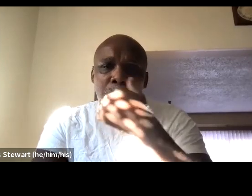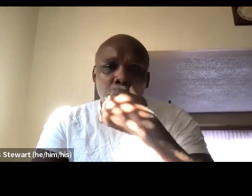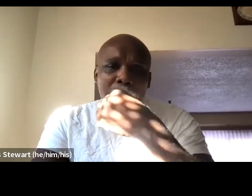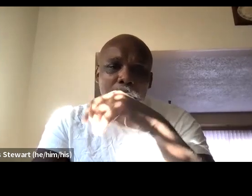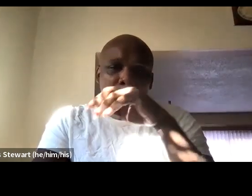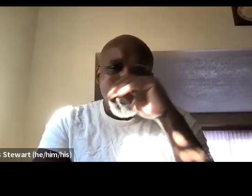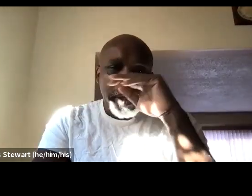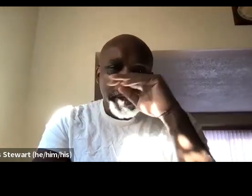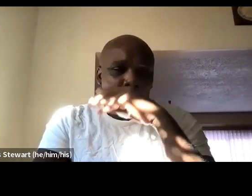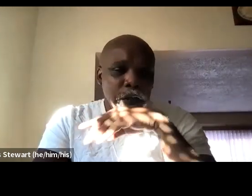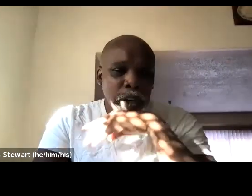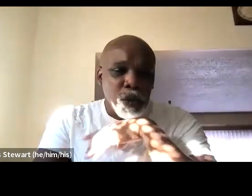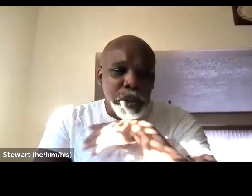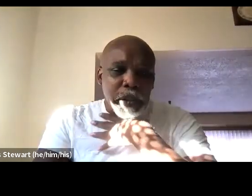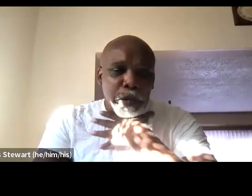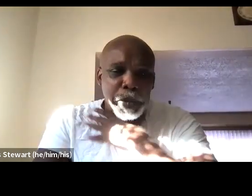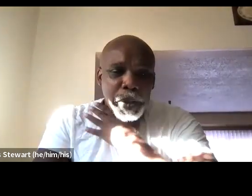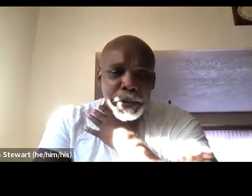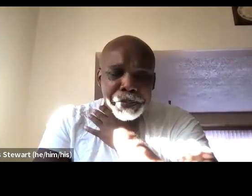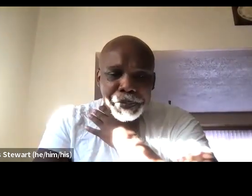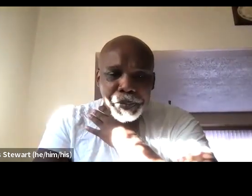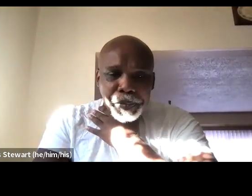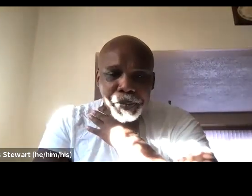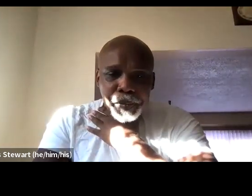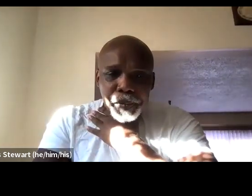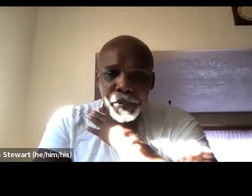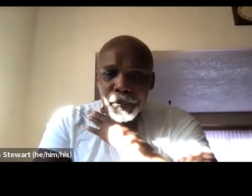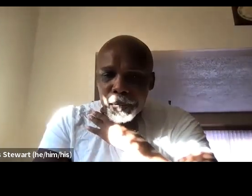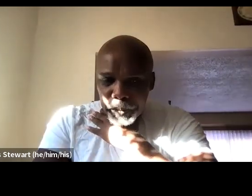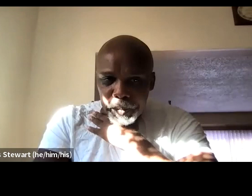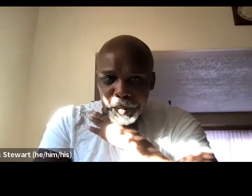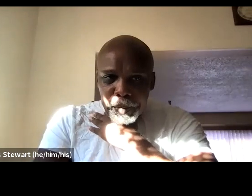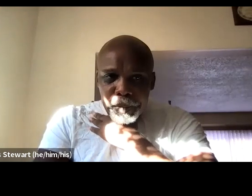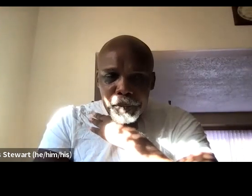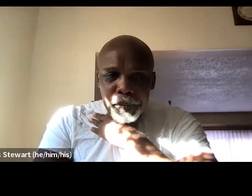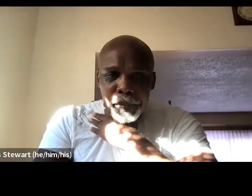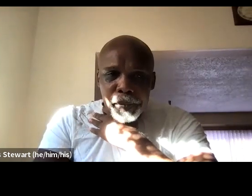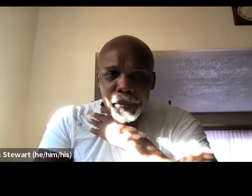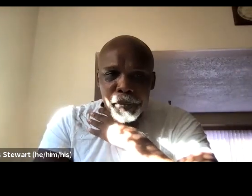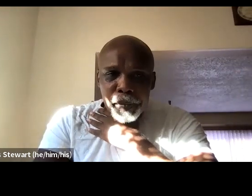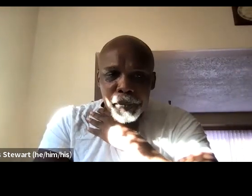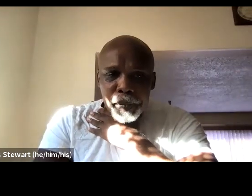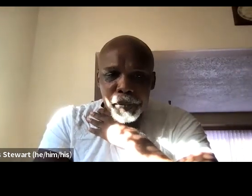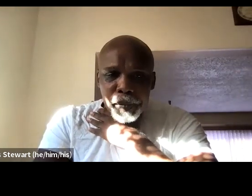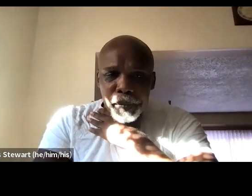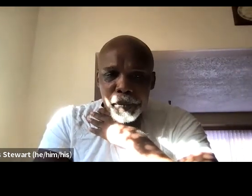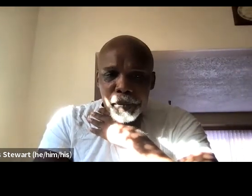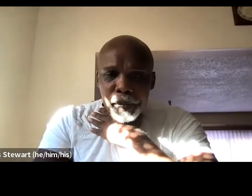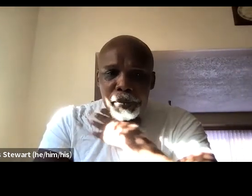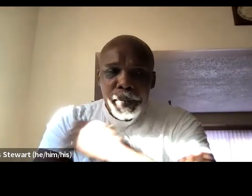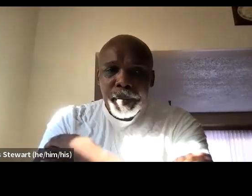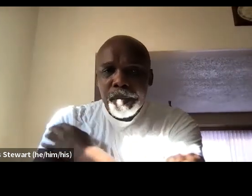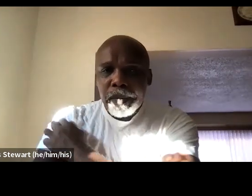It's about 28 or 25, 27 people on. What was the pre-registration for this event? Randy, curious to